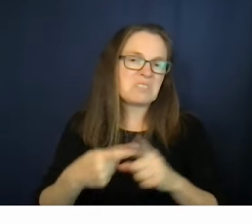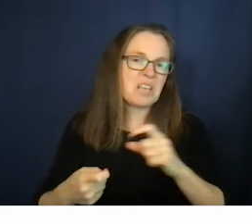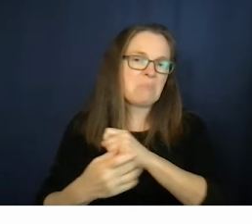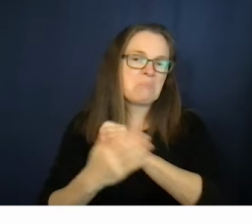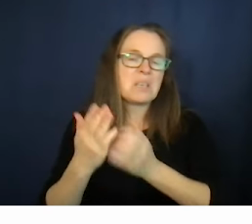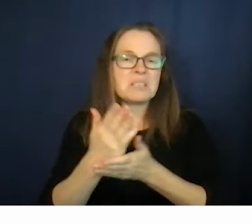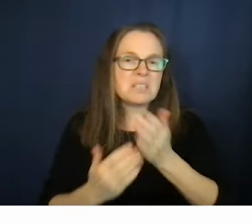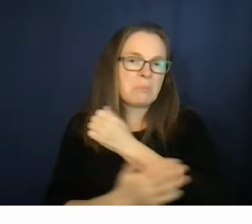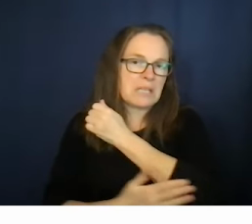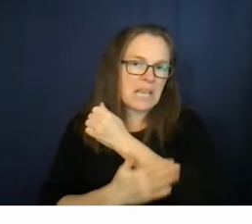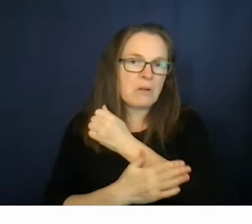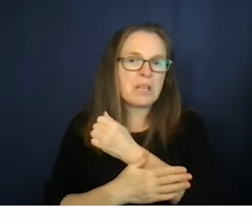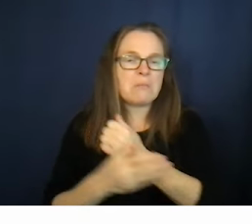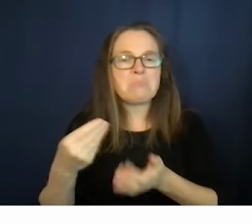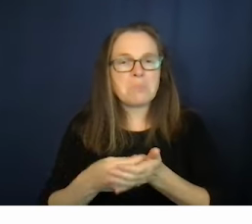also.